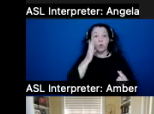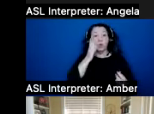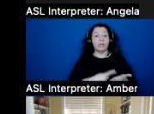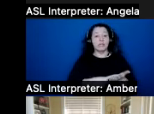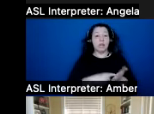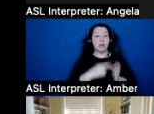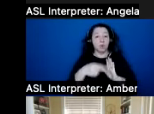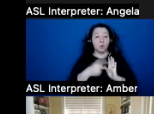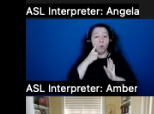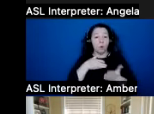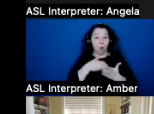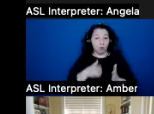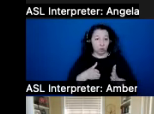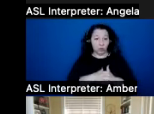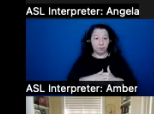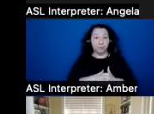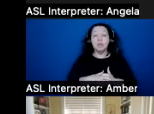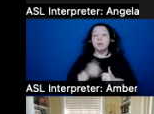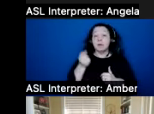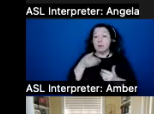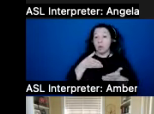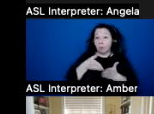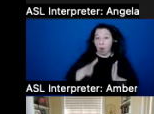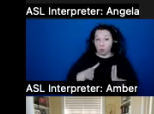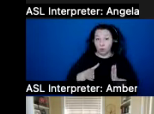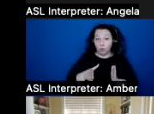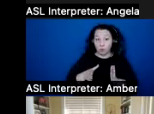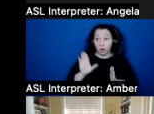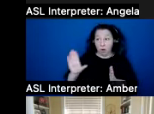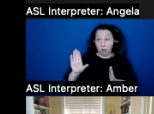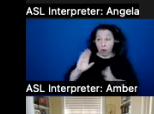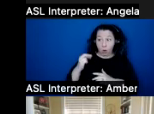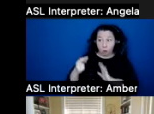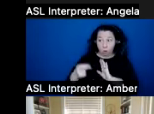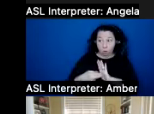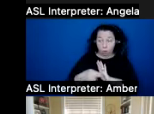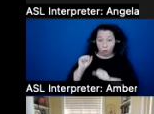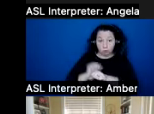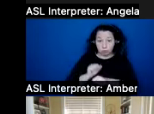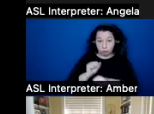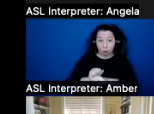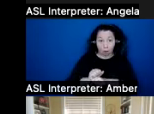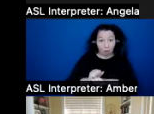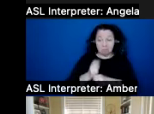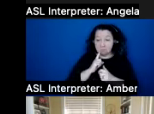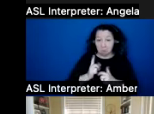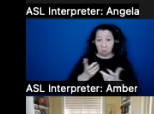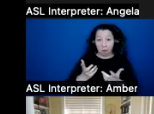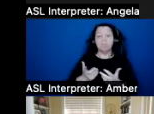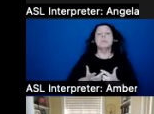prosecutor. And the role of the prosecutor is, of course, to present the case against an offender to